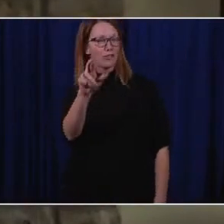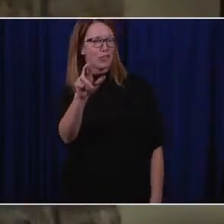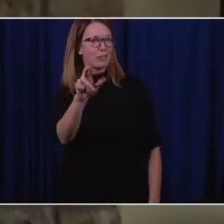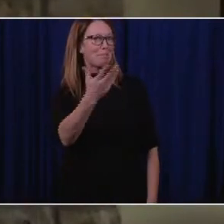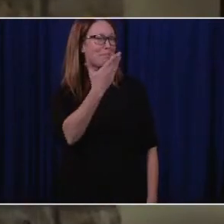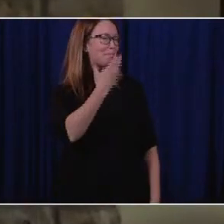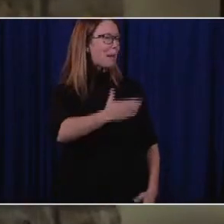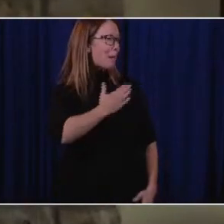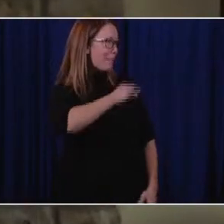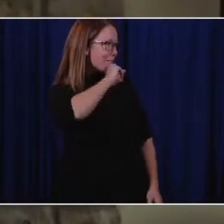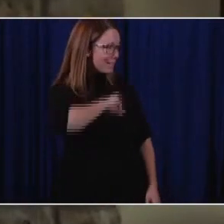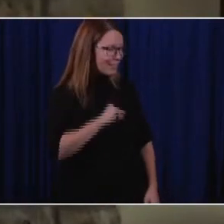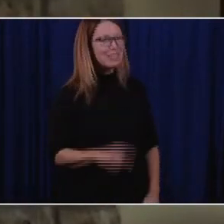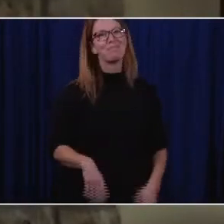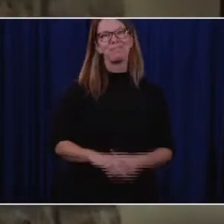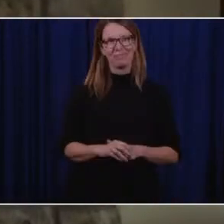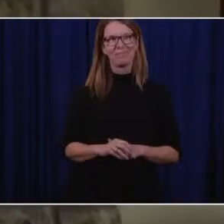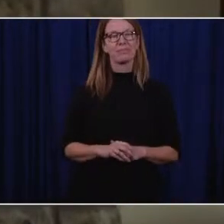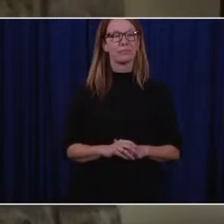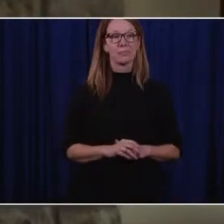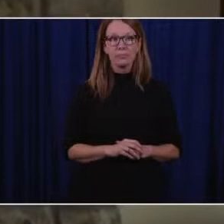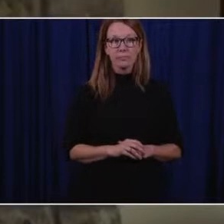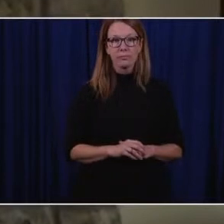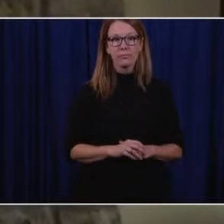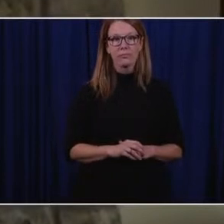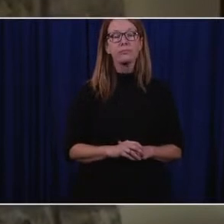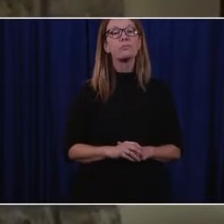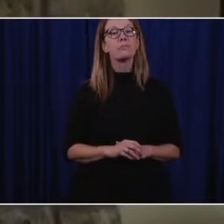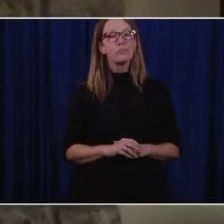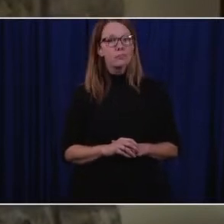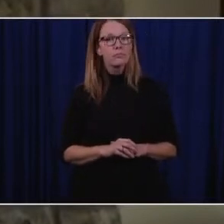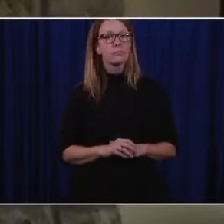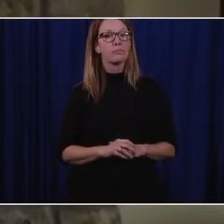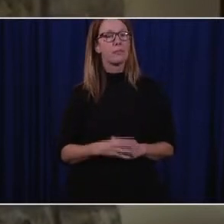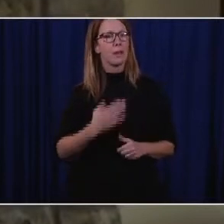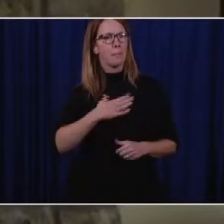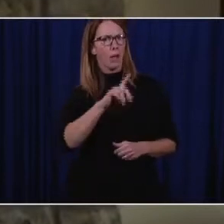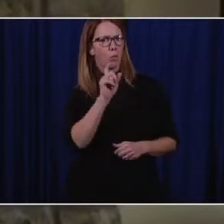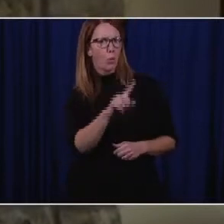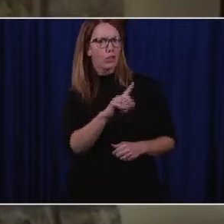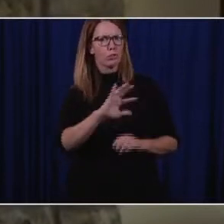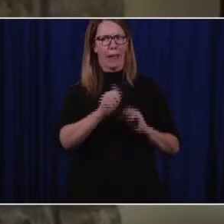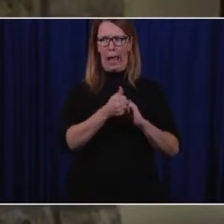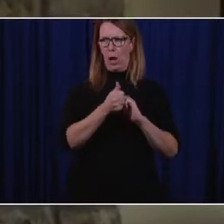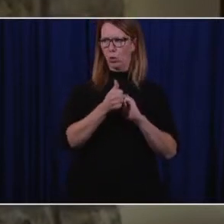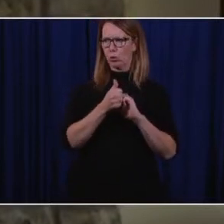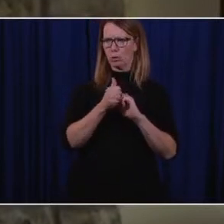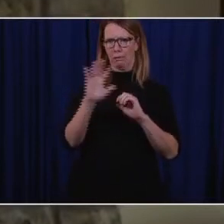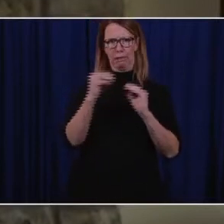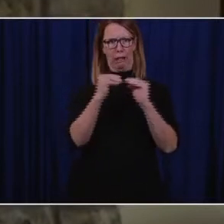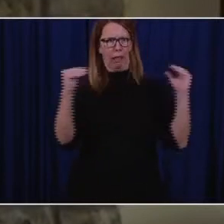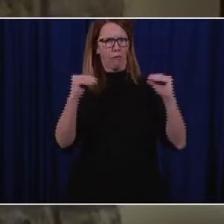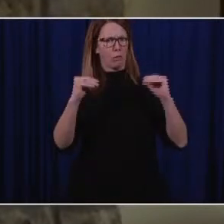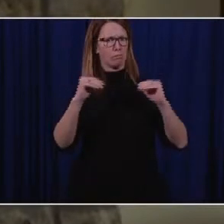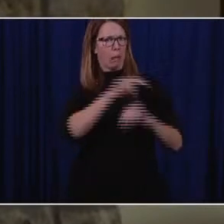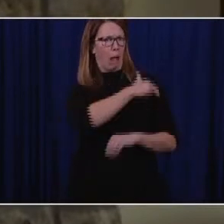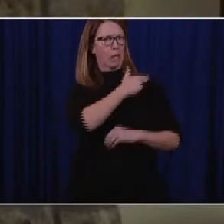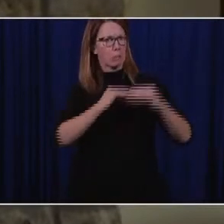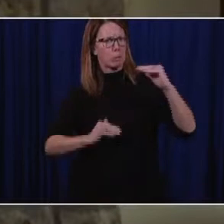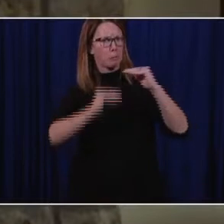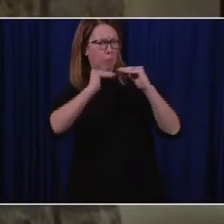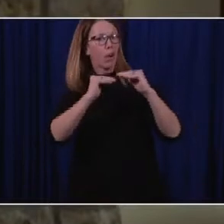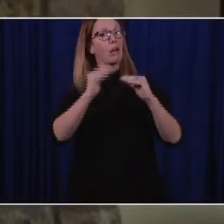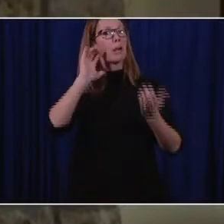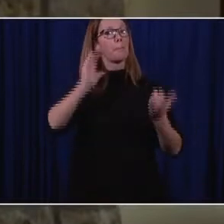Happy family, Thanksgiving. as well as the Husted family. So, two-part question. How does the level of hospital capacity right now compare to, say, 2018